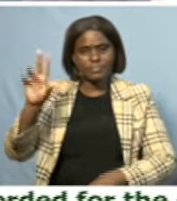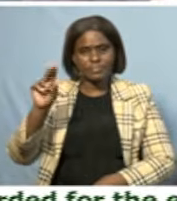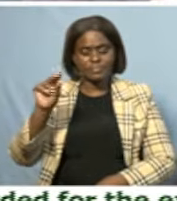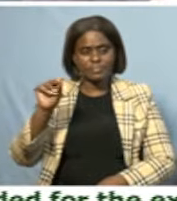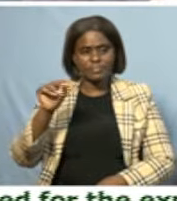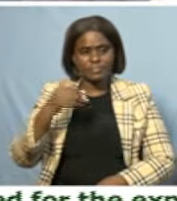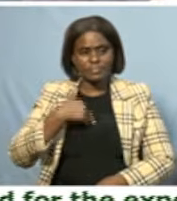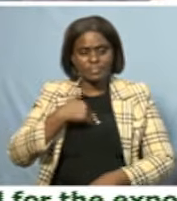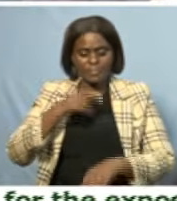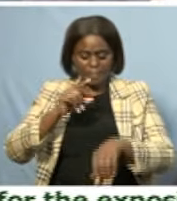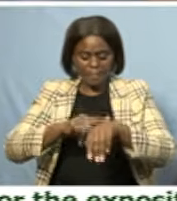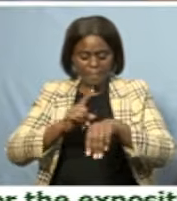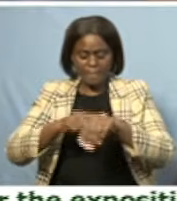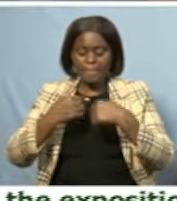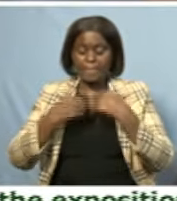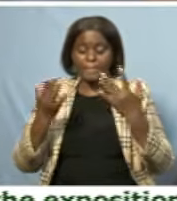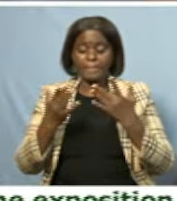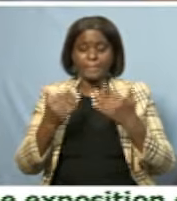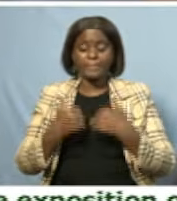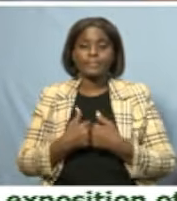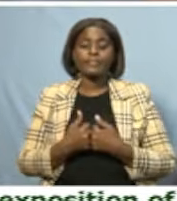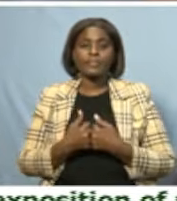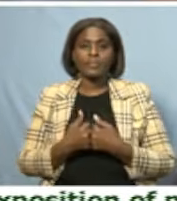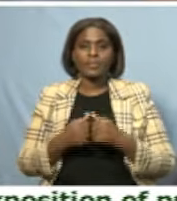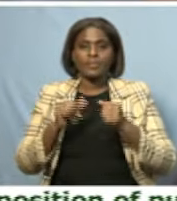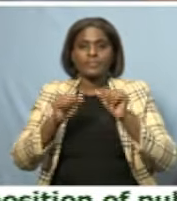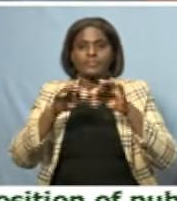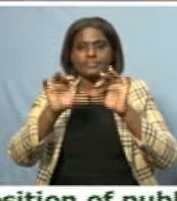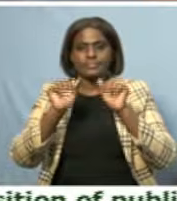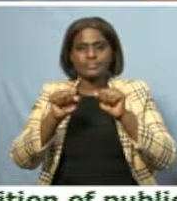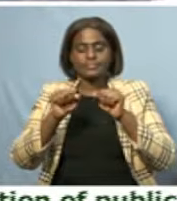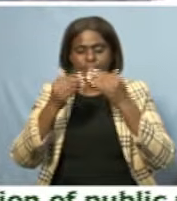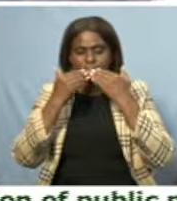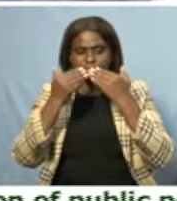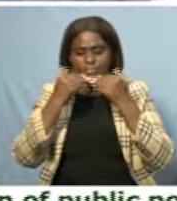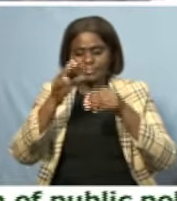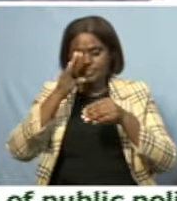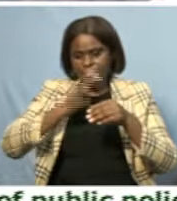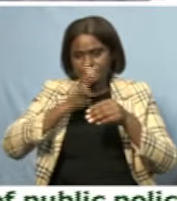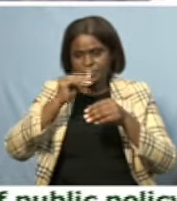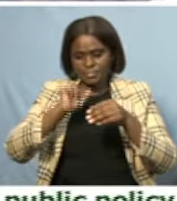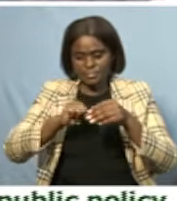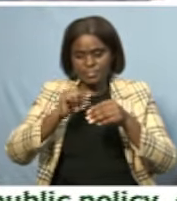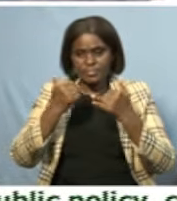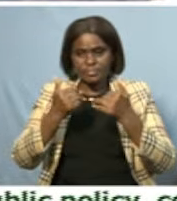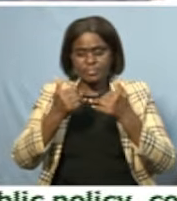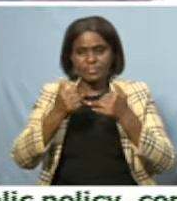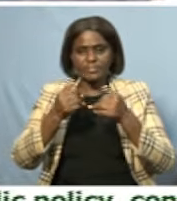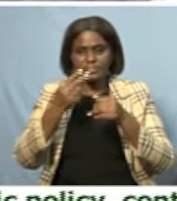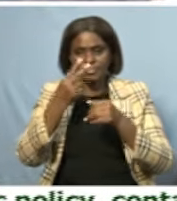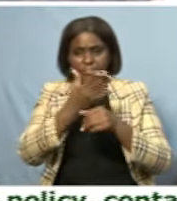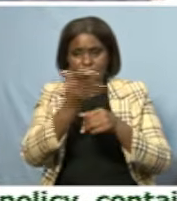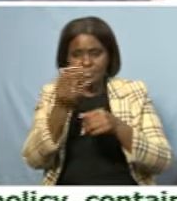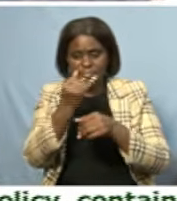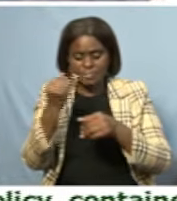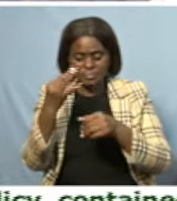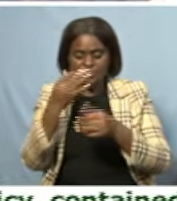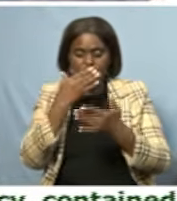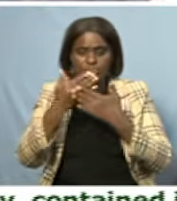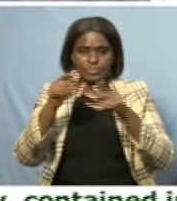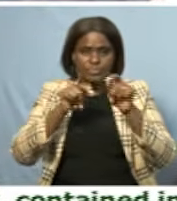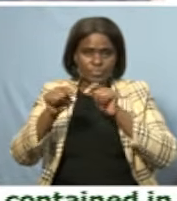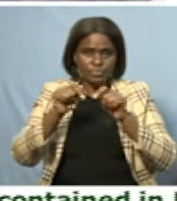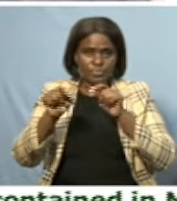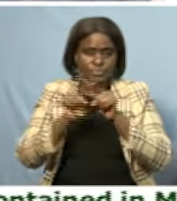because we are behind time. Thank you. You may continue. Thank you. Madam Speaker, I will be very quick. Look at the issue of good